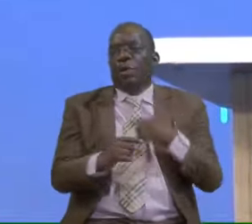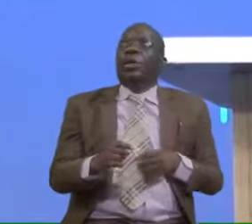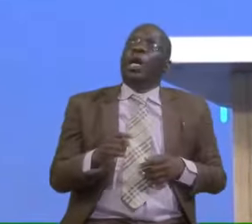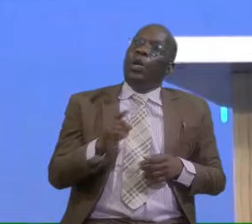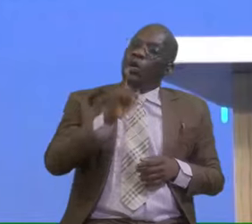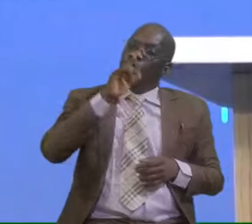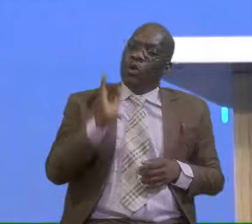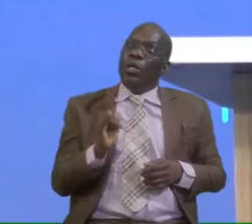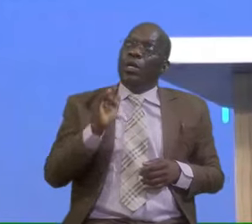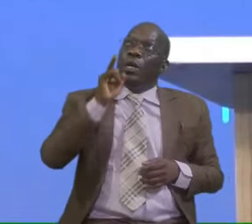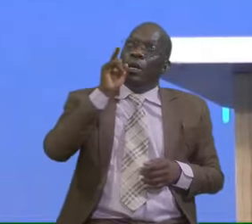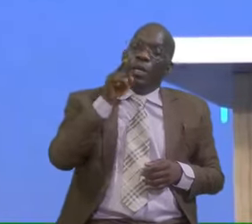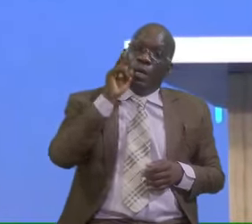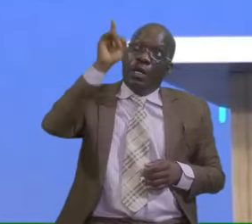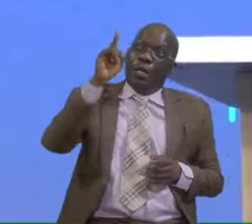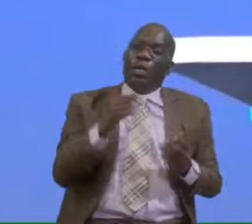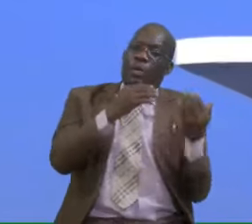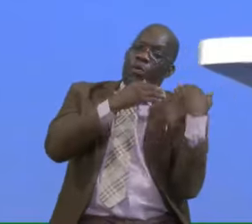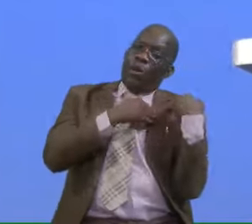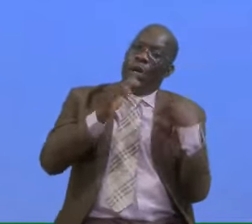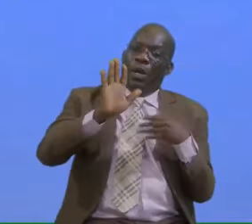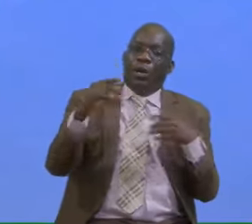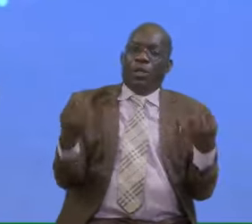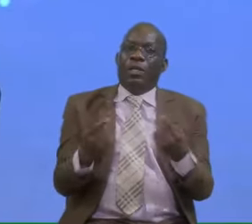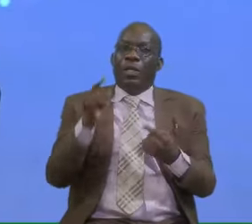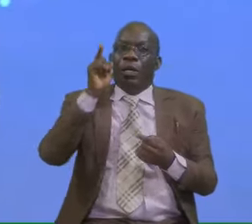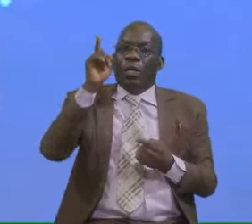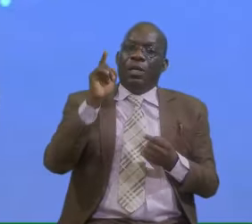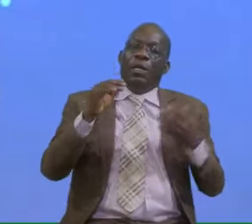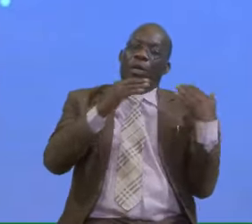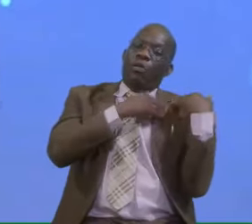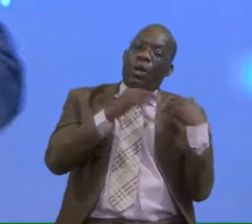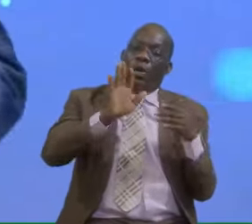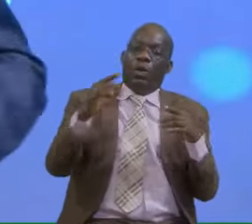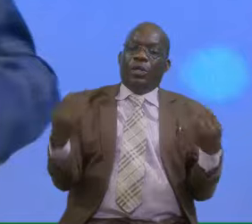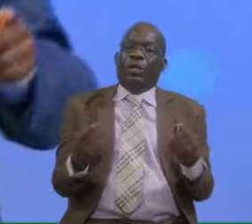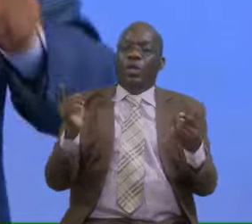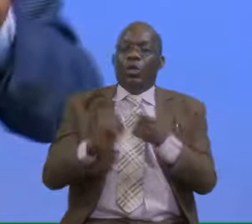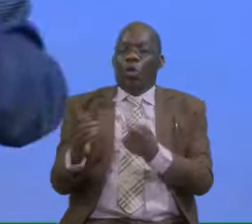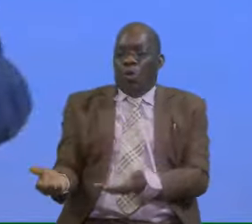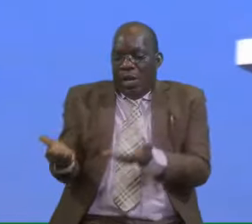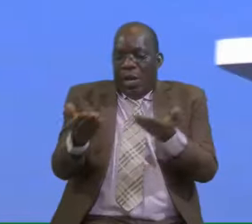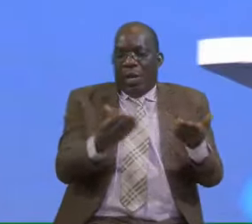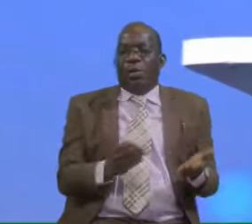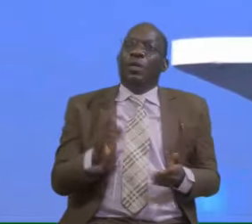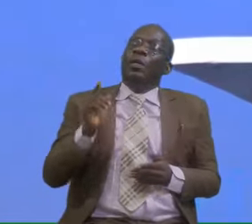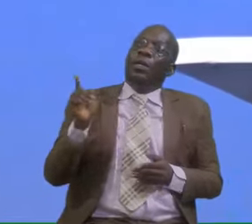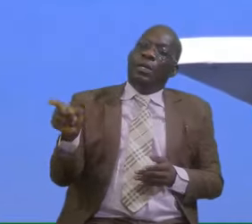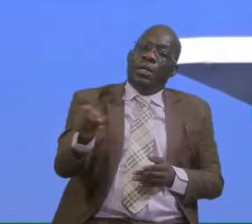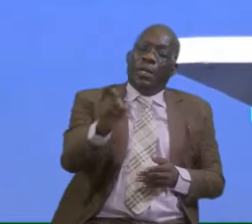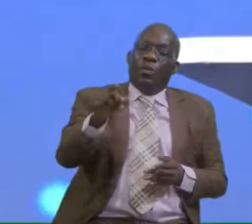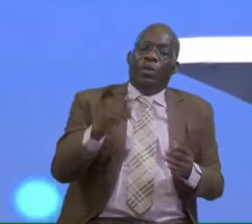bearing your sin, and he bears your sin to carry them away. He was